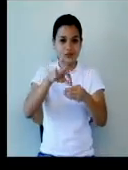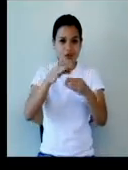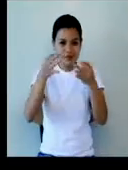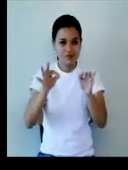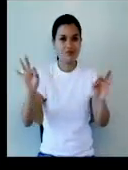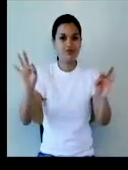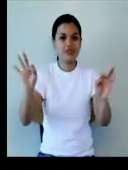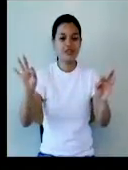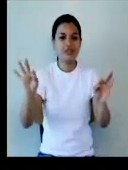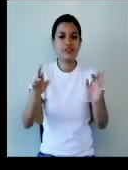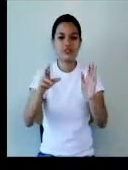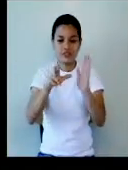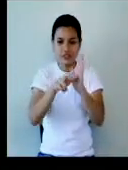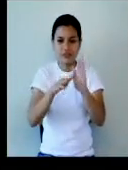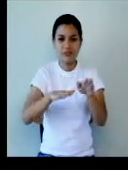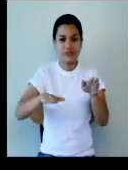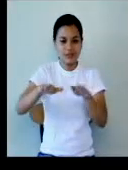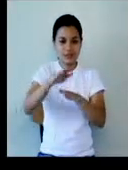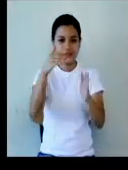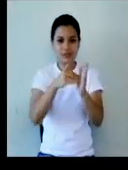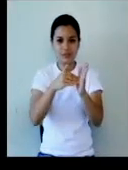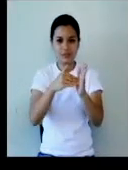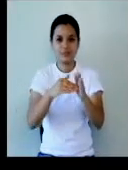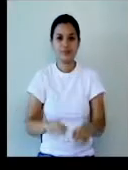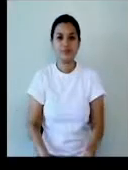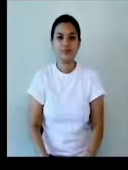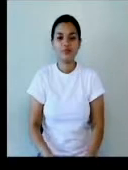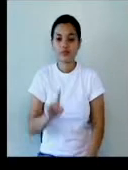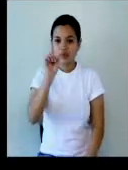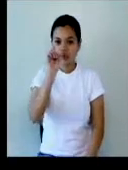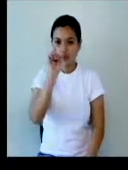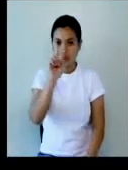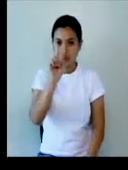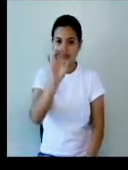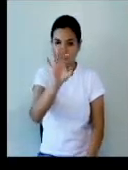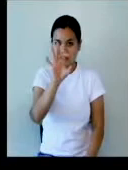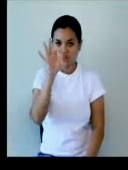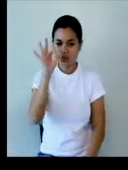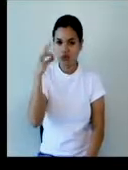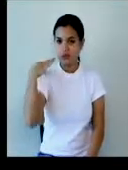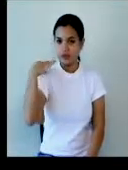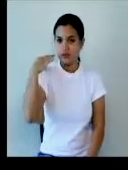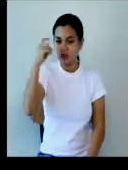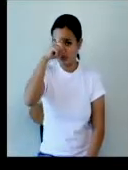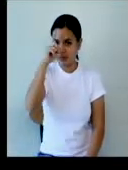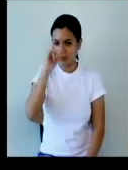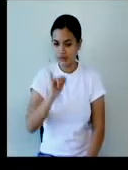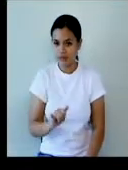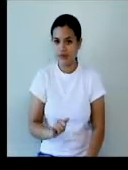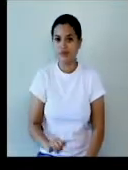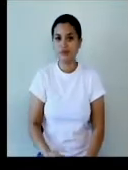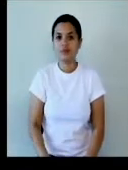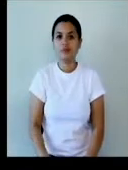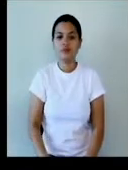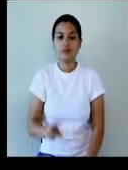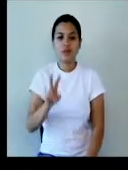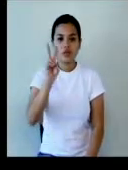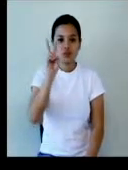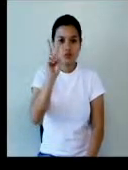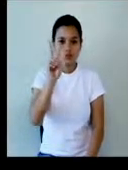That's it! Your vote has been cast. Here are the steps again. 1. Choose your candidates